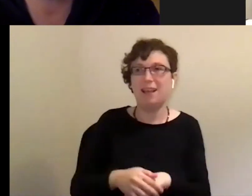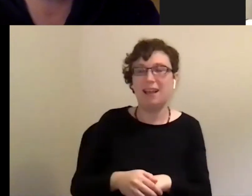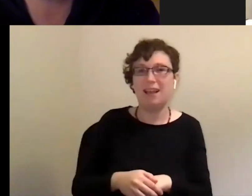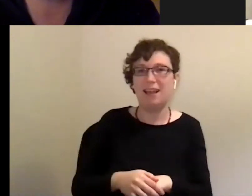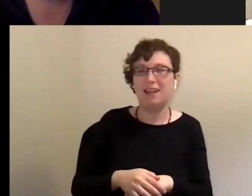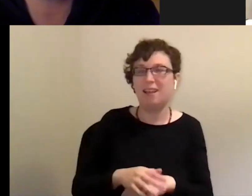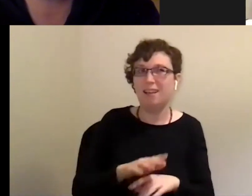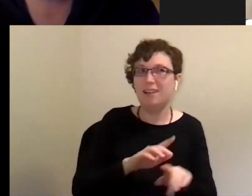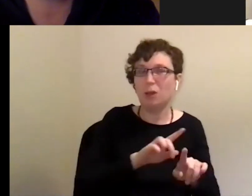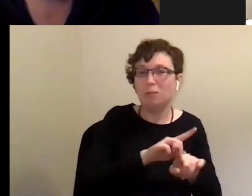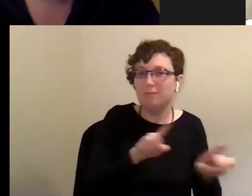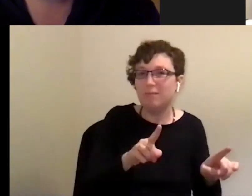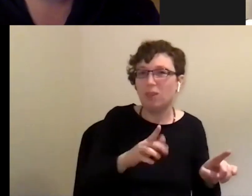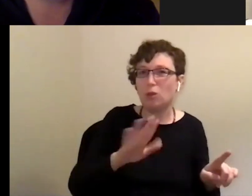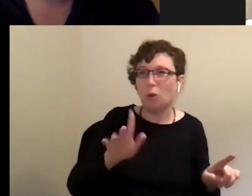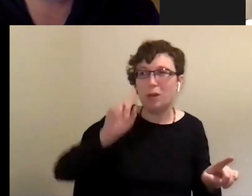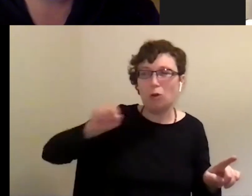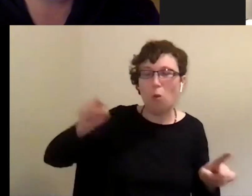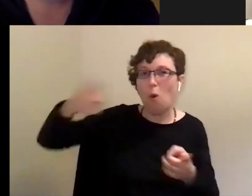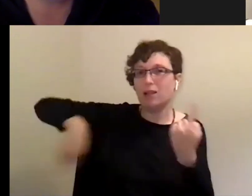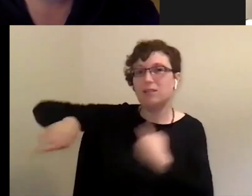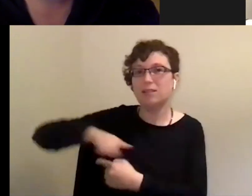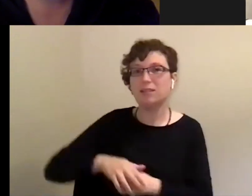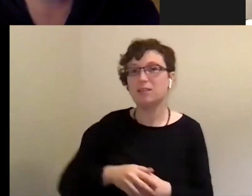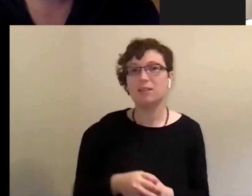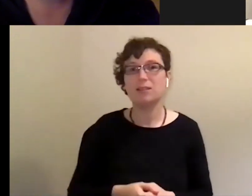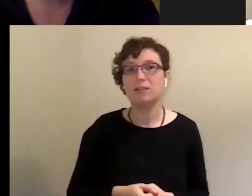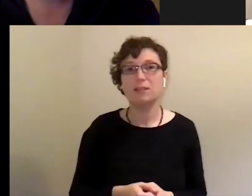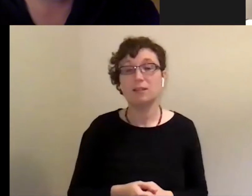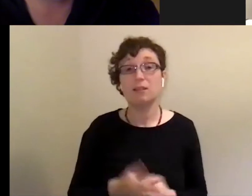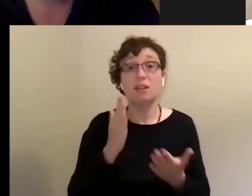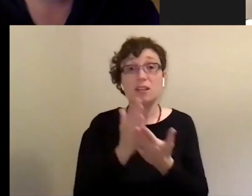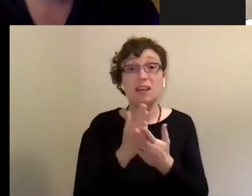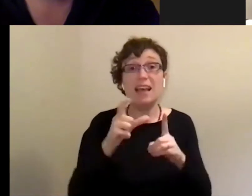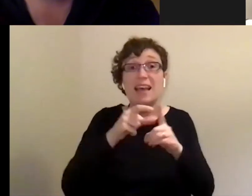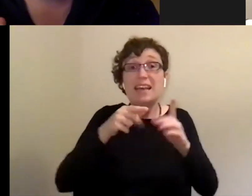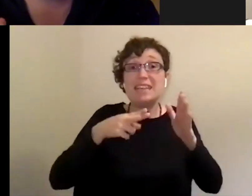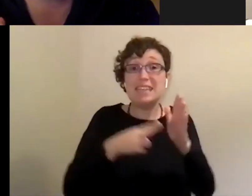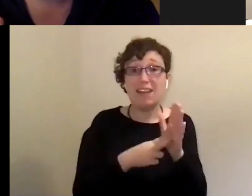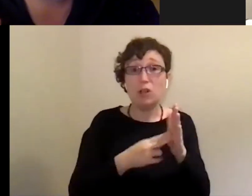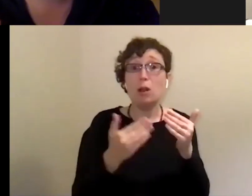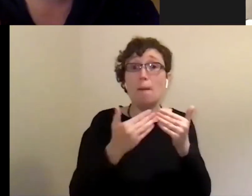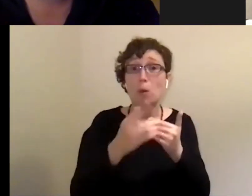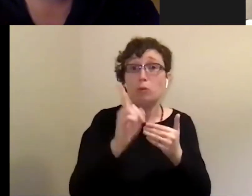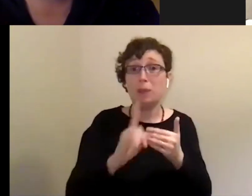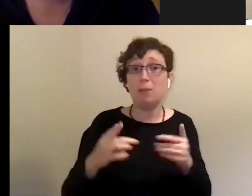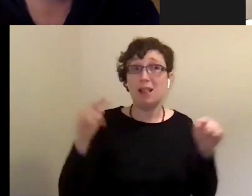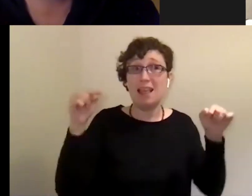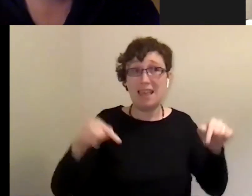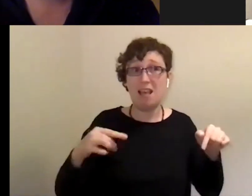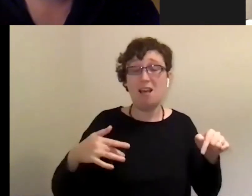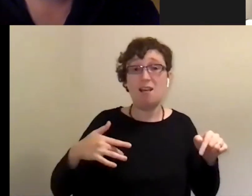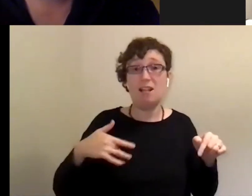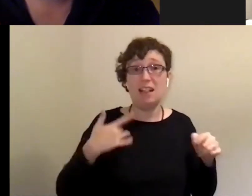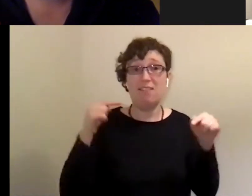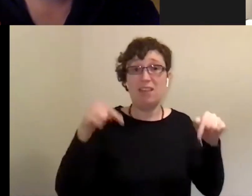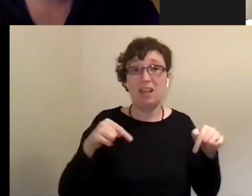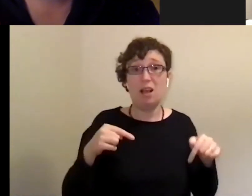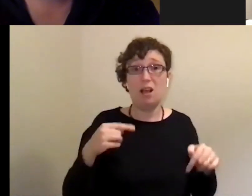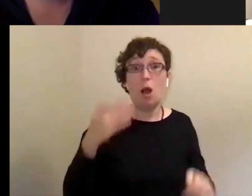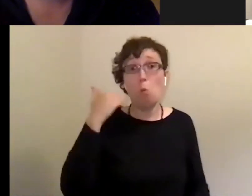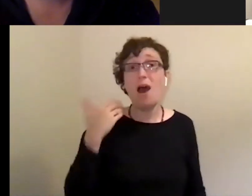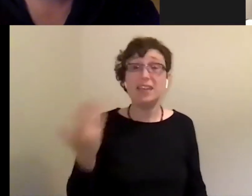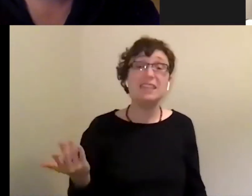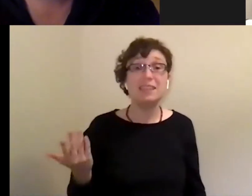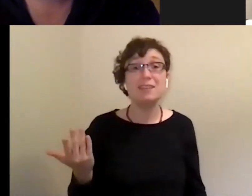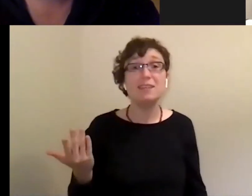is majority white, so these issues that I face, for example, they aren't facing,